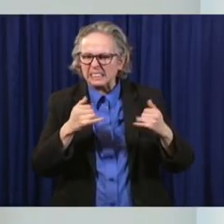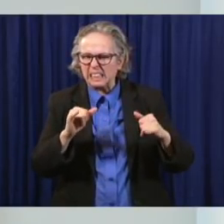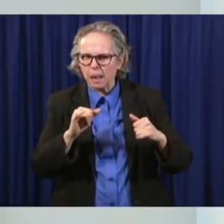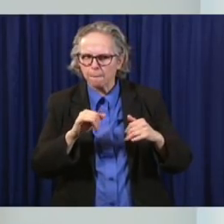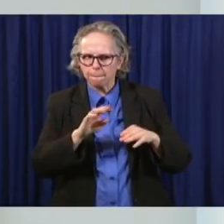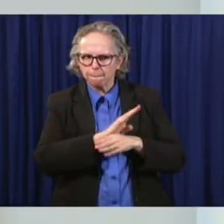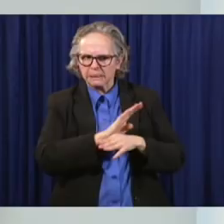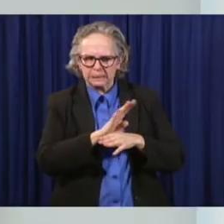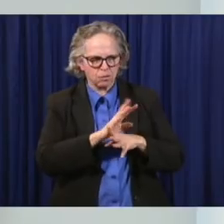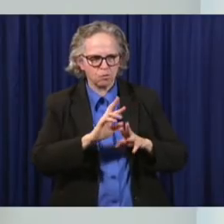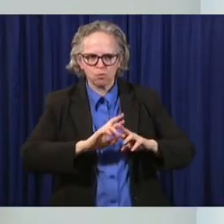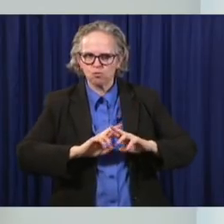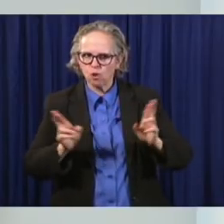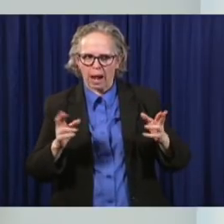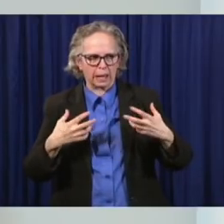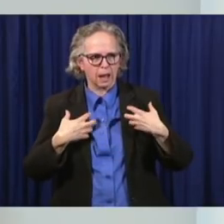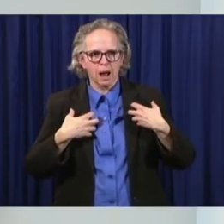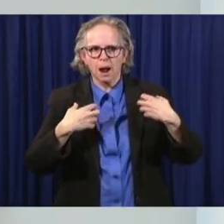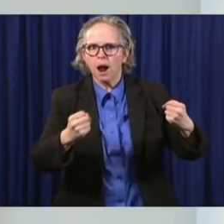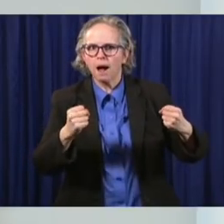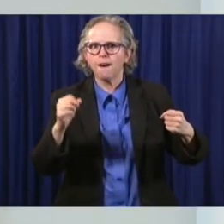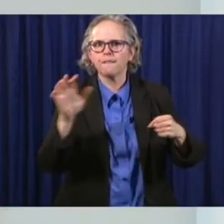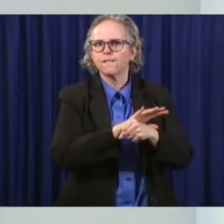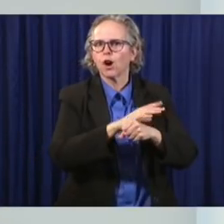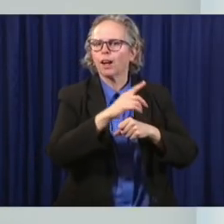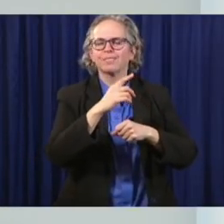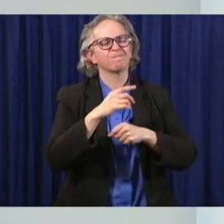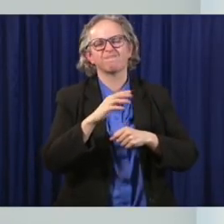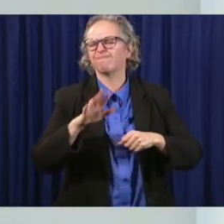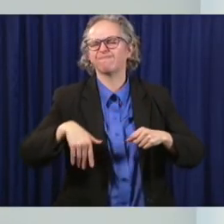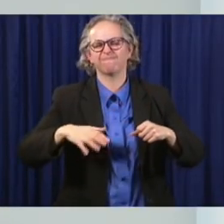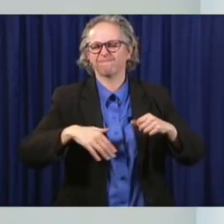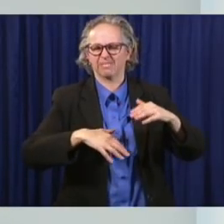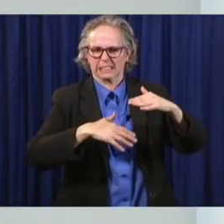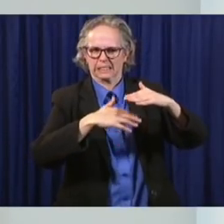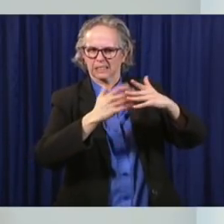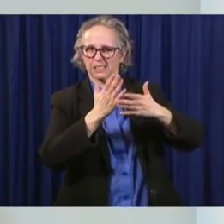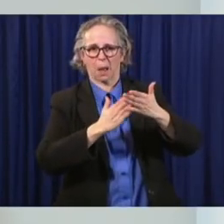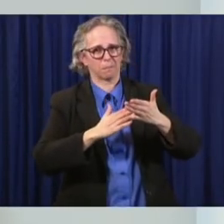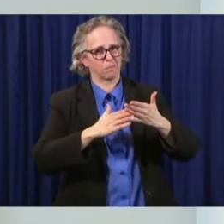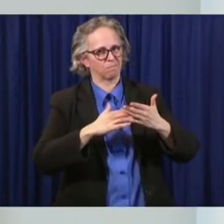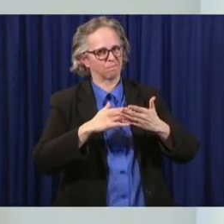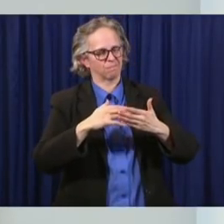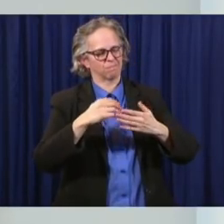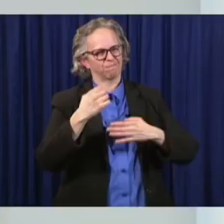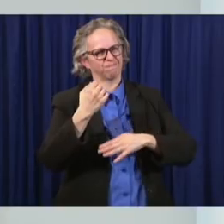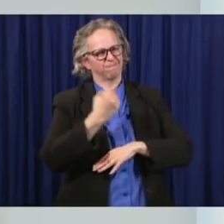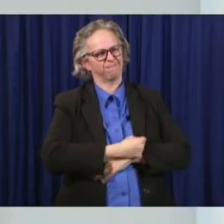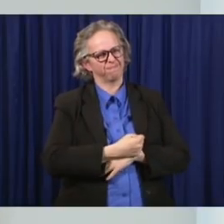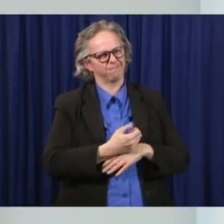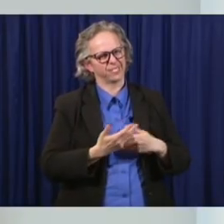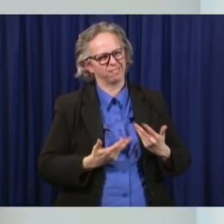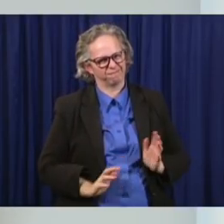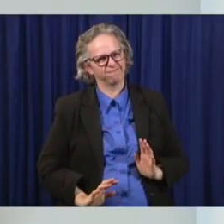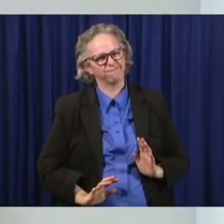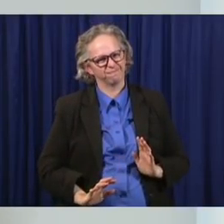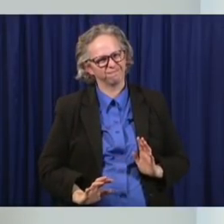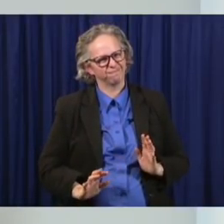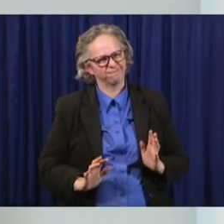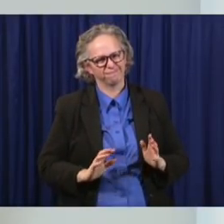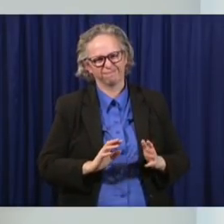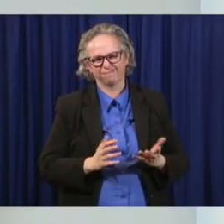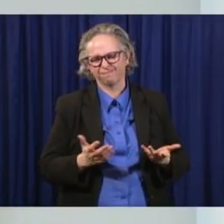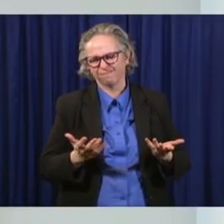never recover. That's not because of anything that we're talking about here. That's because we're in the midst of a